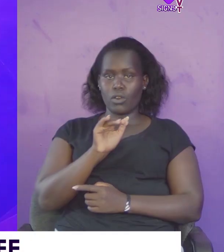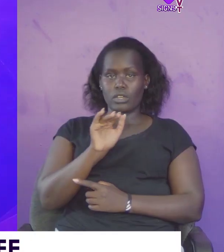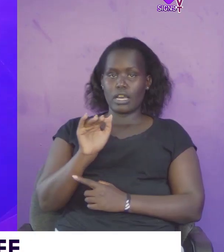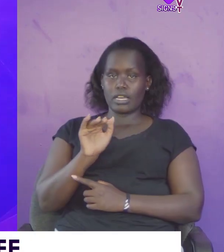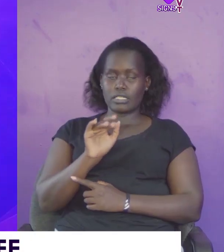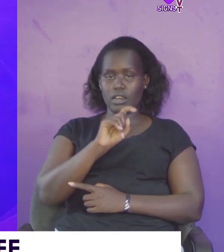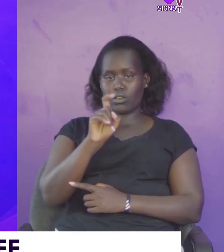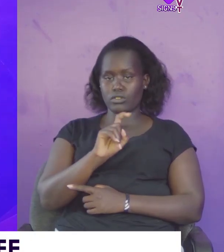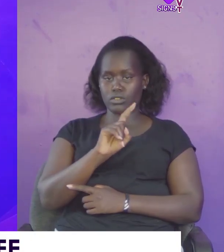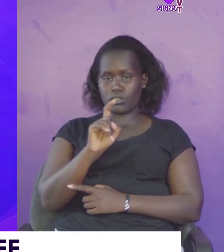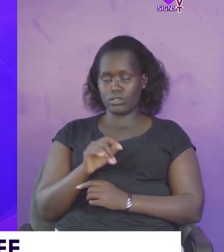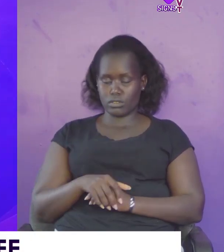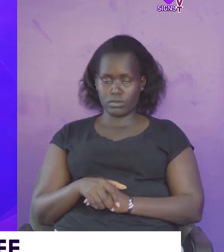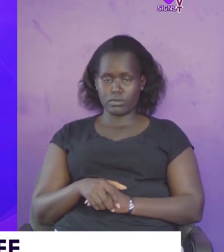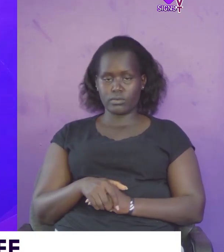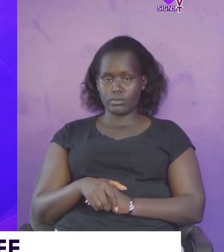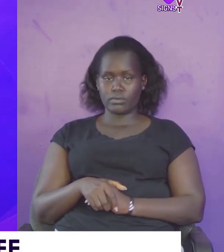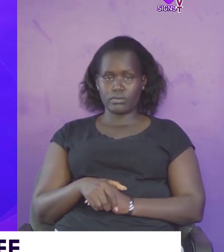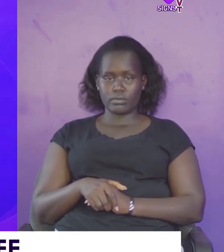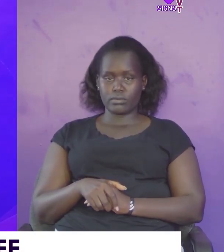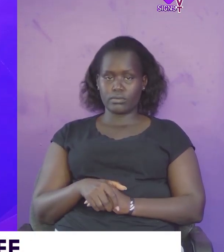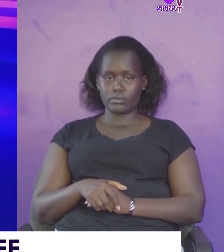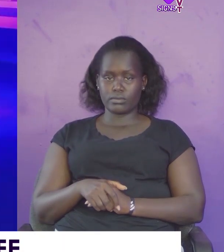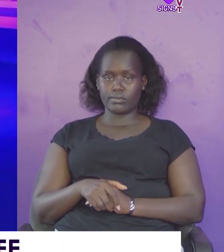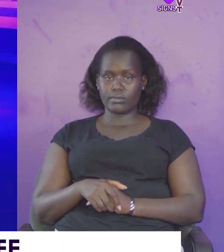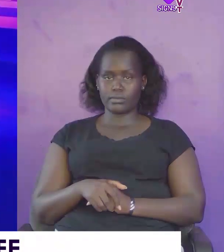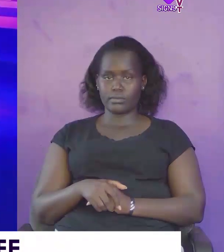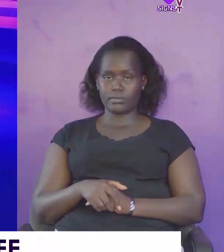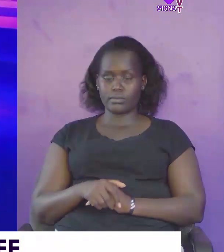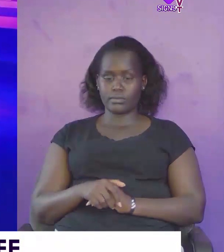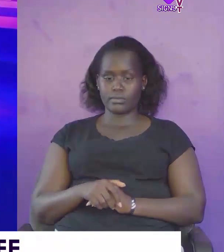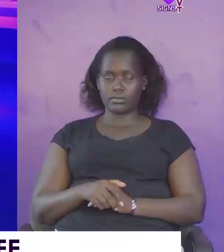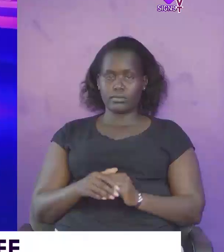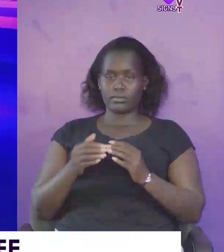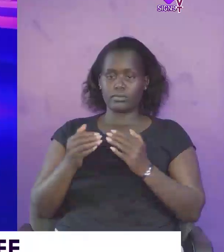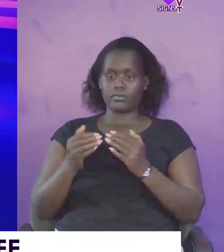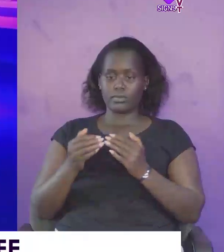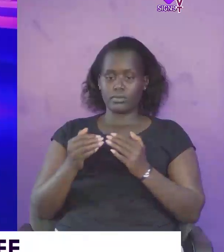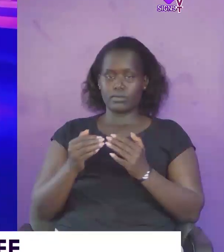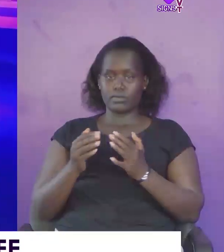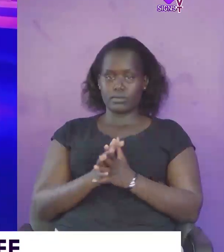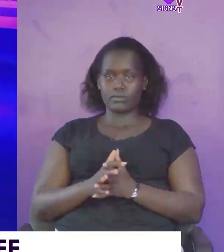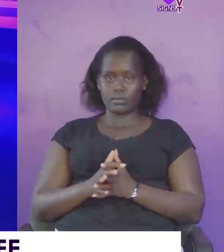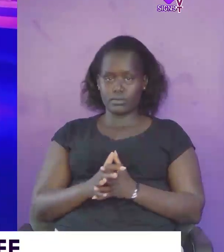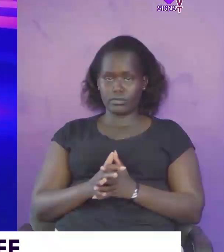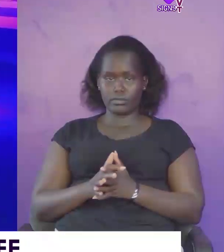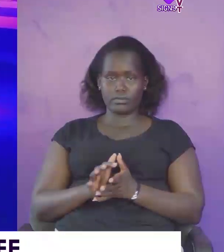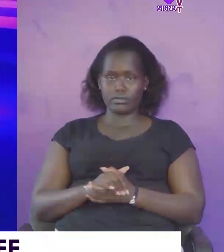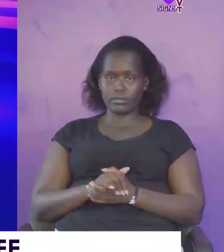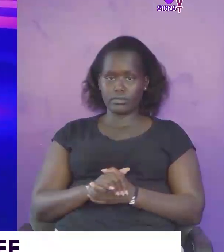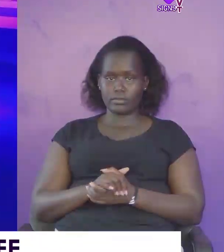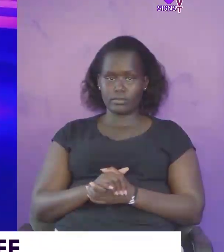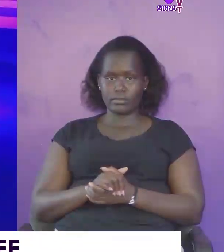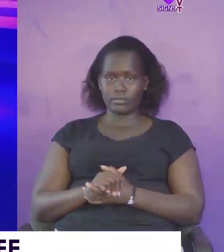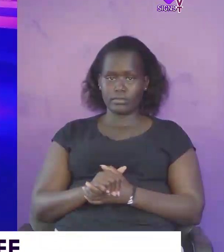you don't know what to say. I'm a happy especially guy. now that it hits my it hits my age. Yes, my your bracket age and your such. age.